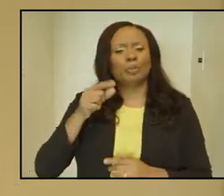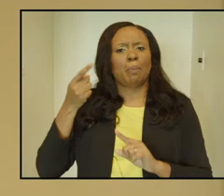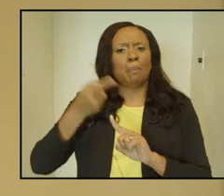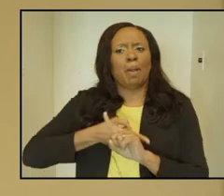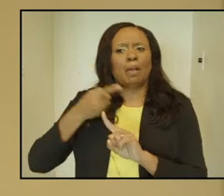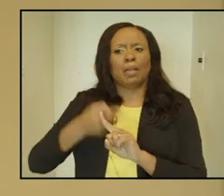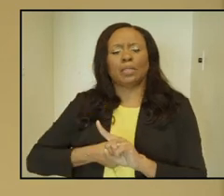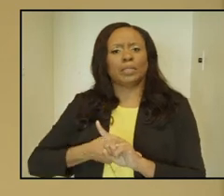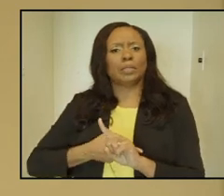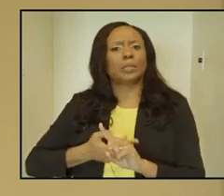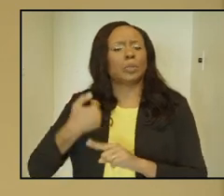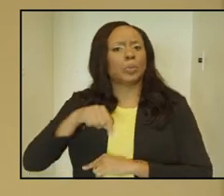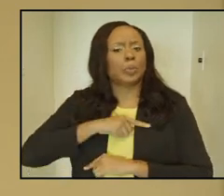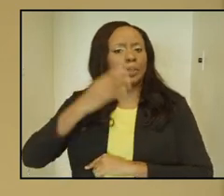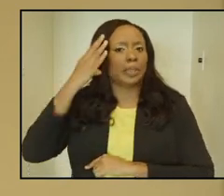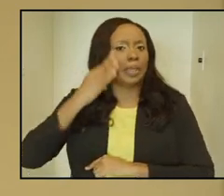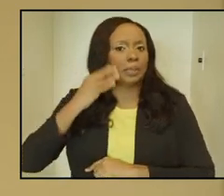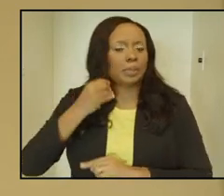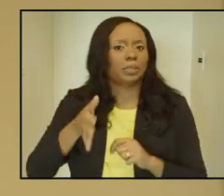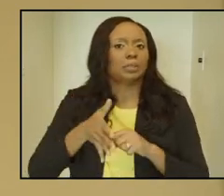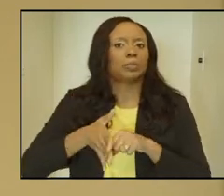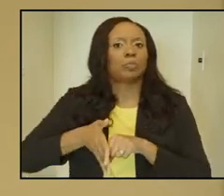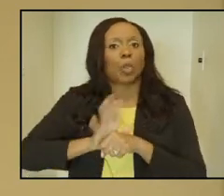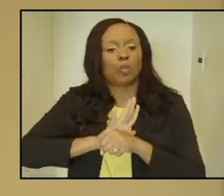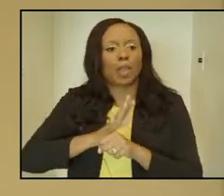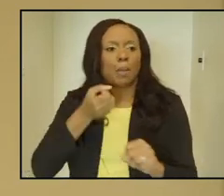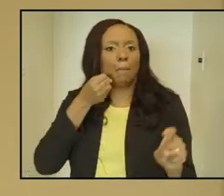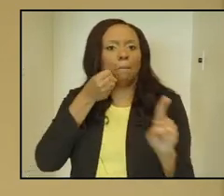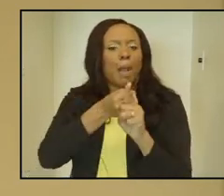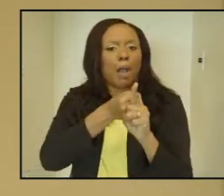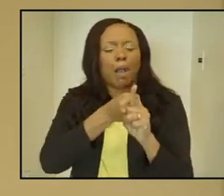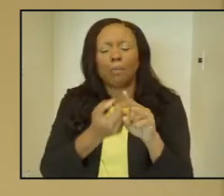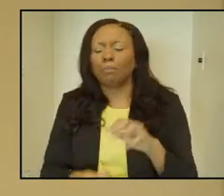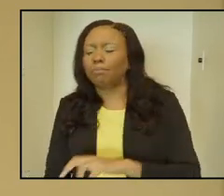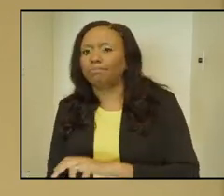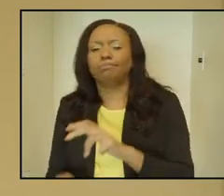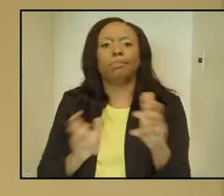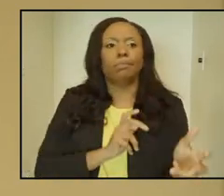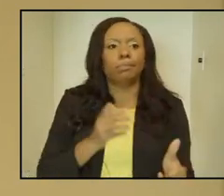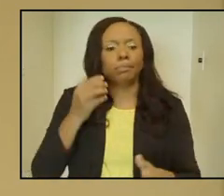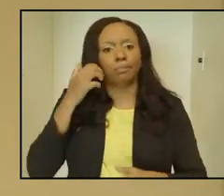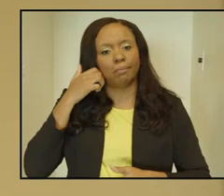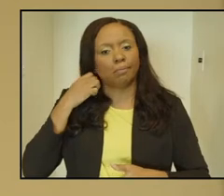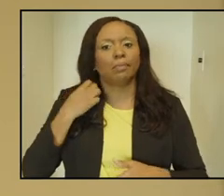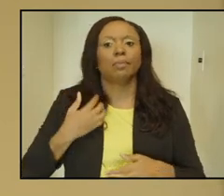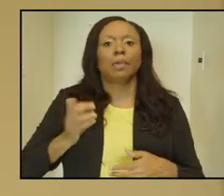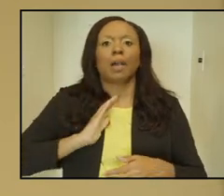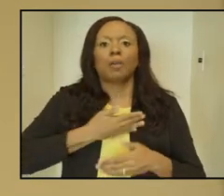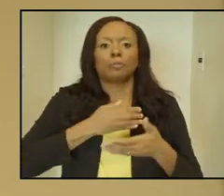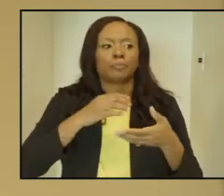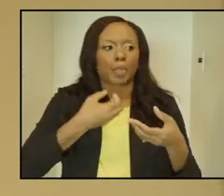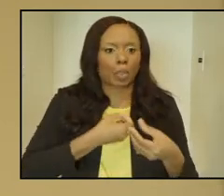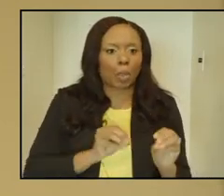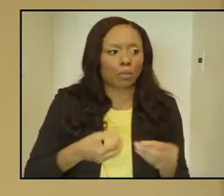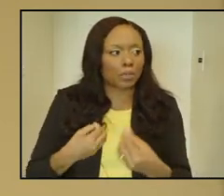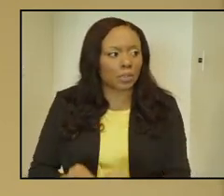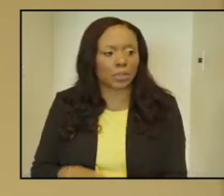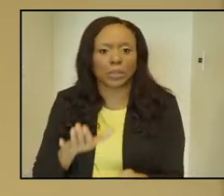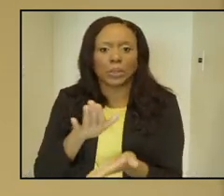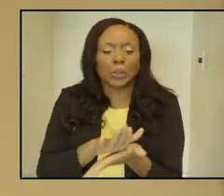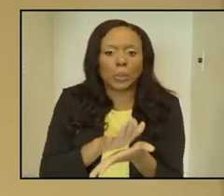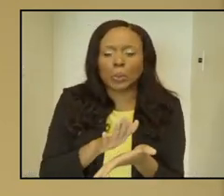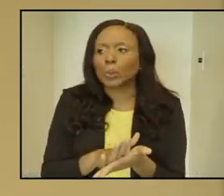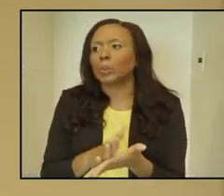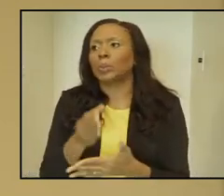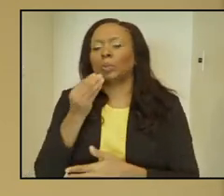disruption caused by the COVID-19 pandemic. There's been disruption in our offices, our schools, our homes, our